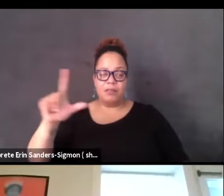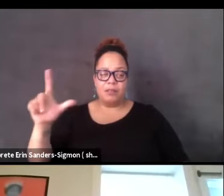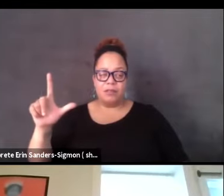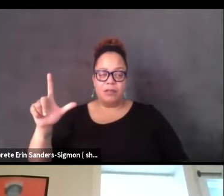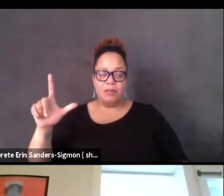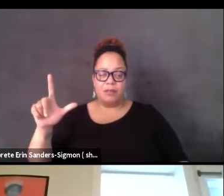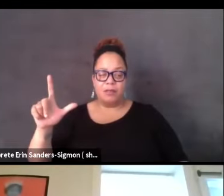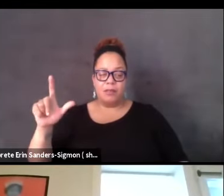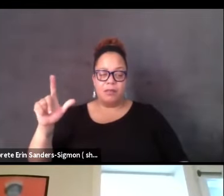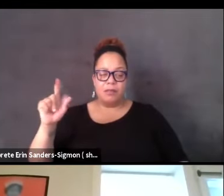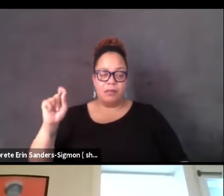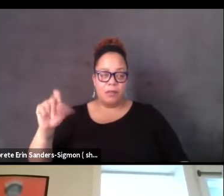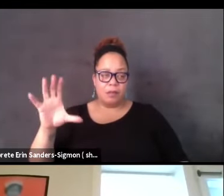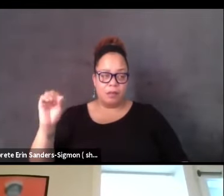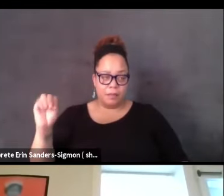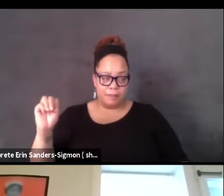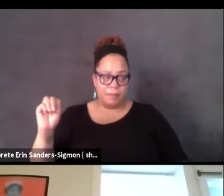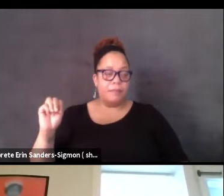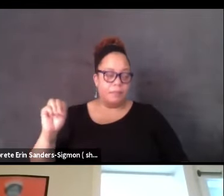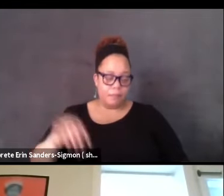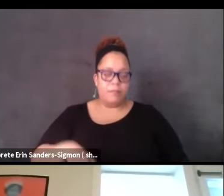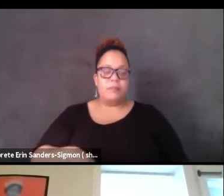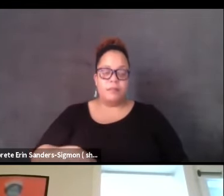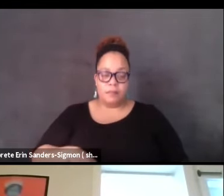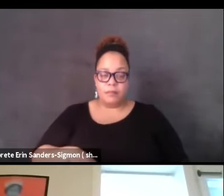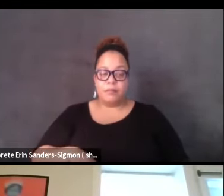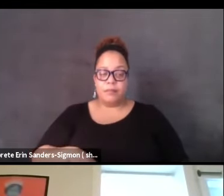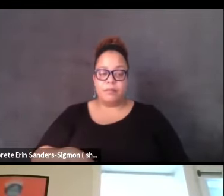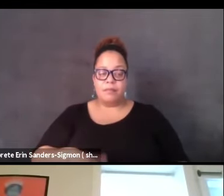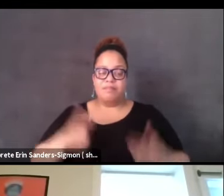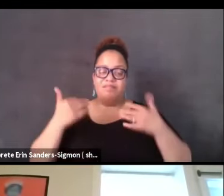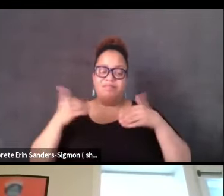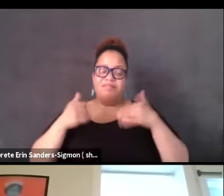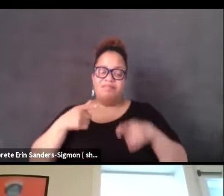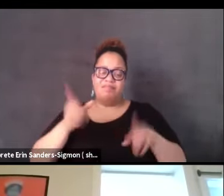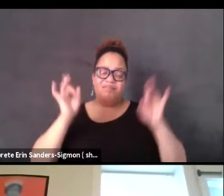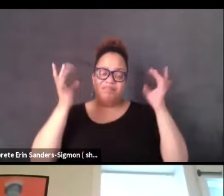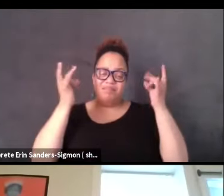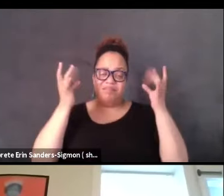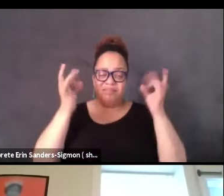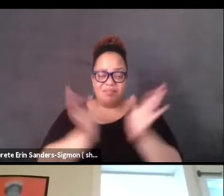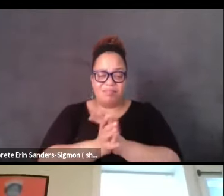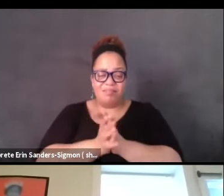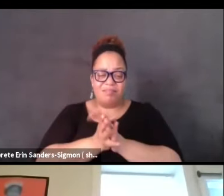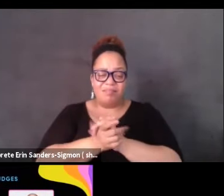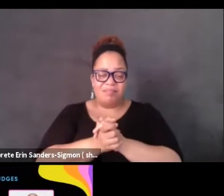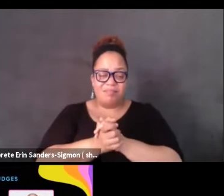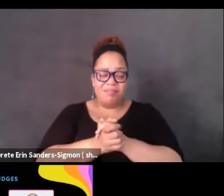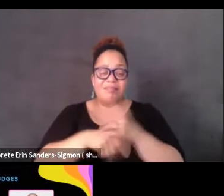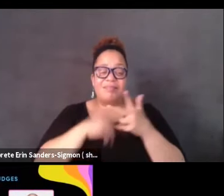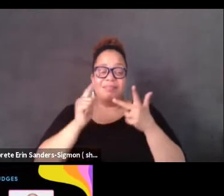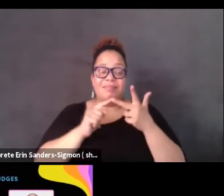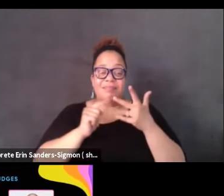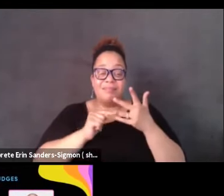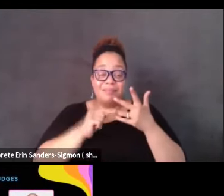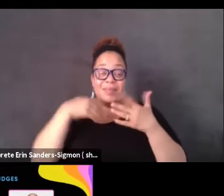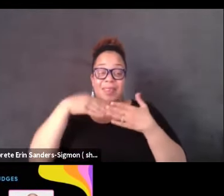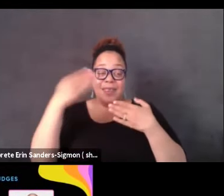playing. They are almost as cool as the poets. I live. Okay, next up, we got Keith David,